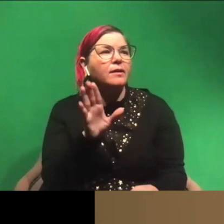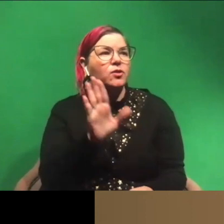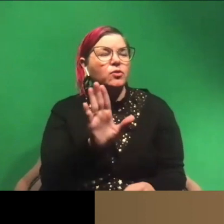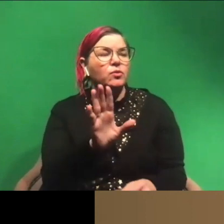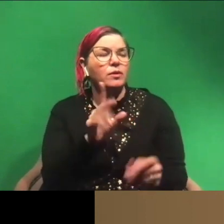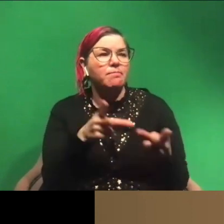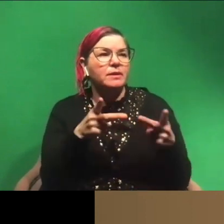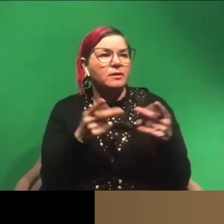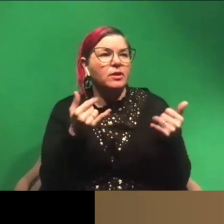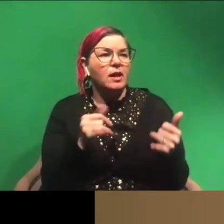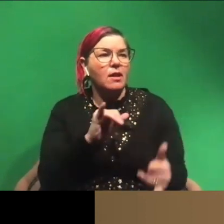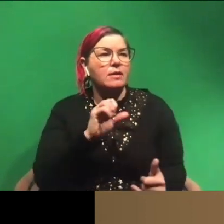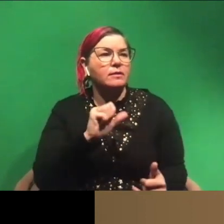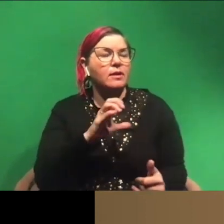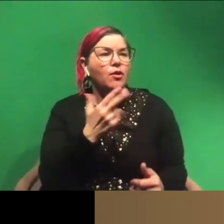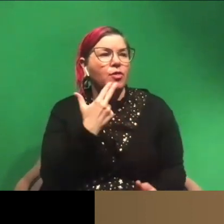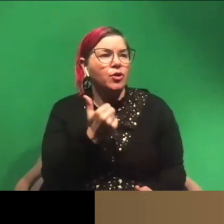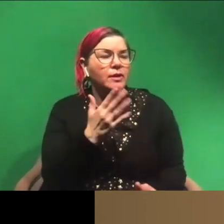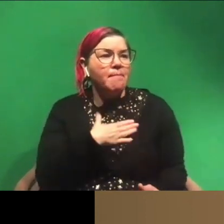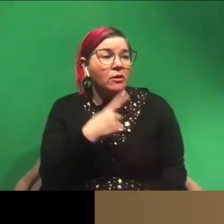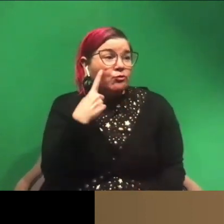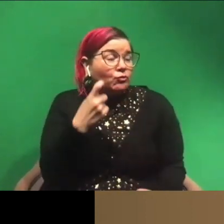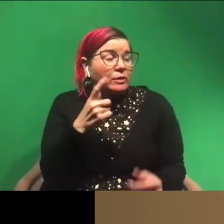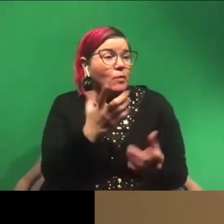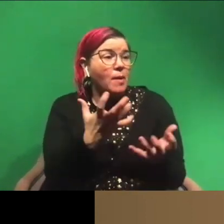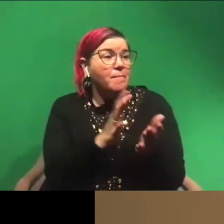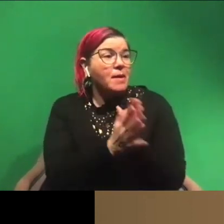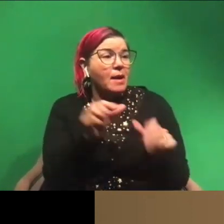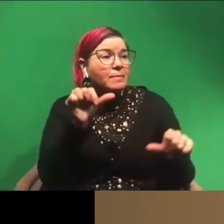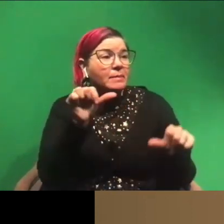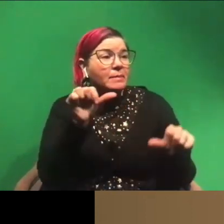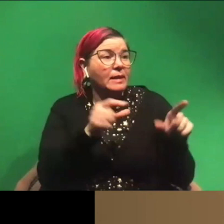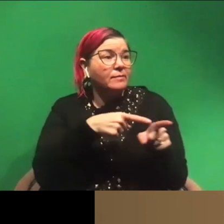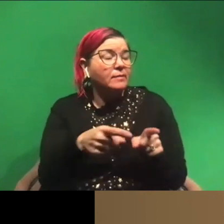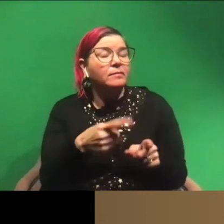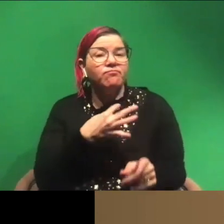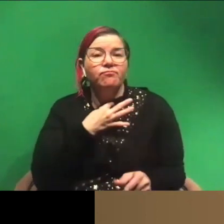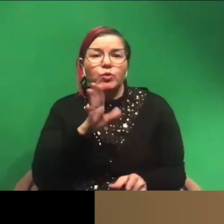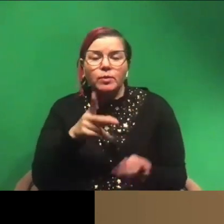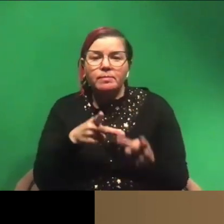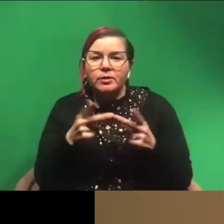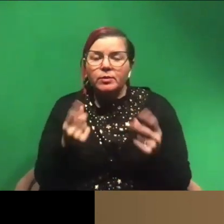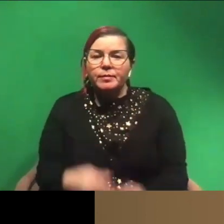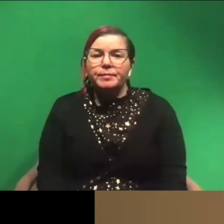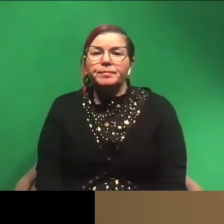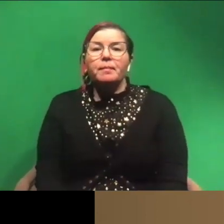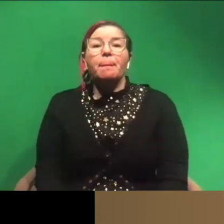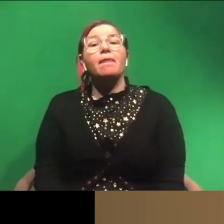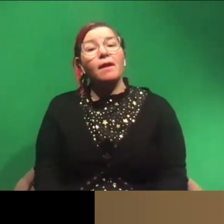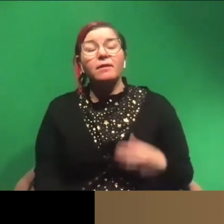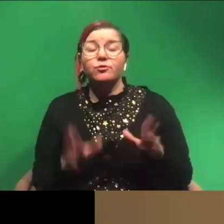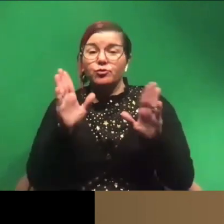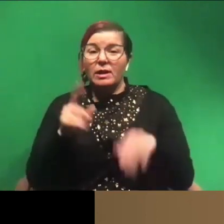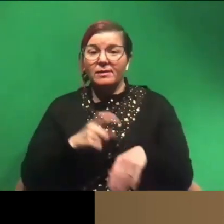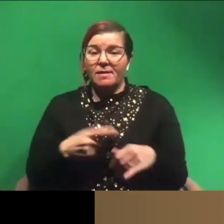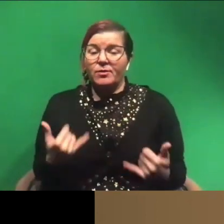today? Isaac is 13 and it's his dream to be in the science profession and would like to know. I think it's a really great time. I